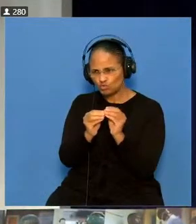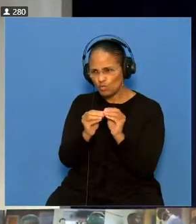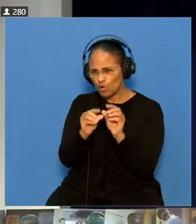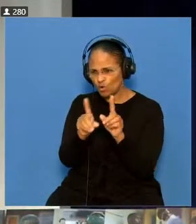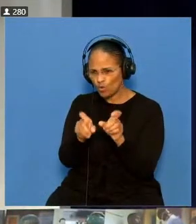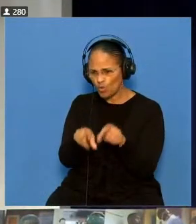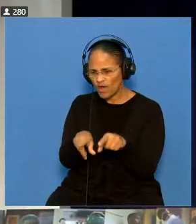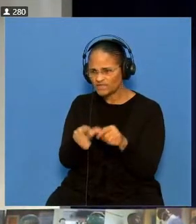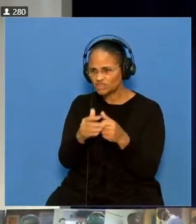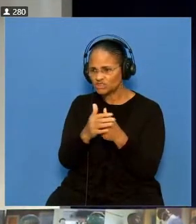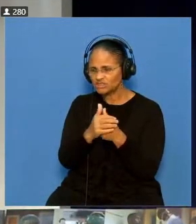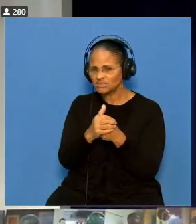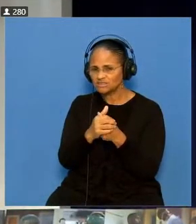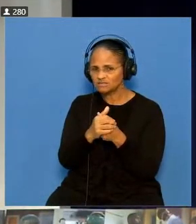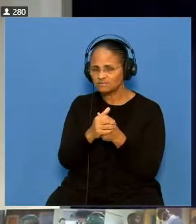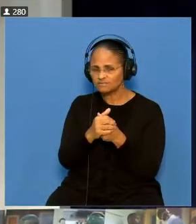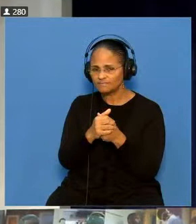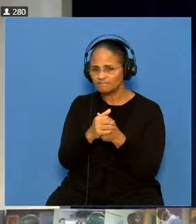You've asked quite a few.